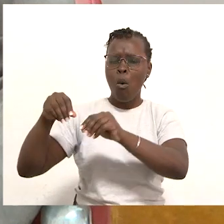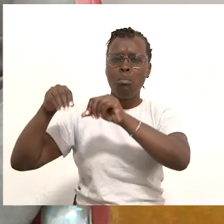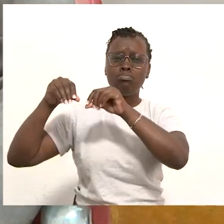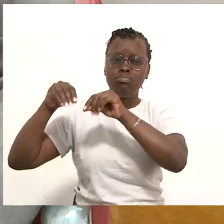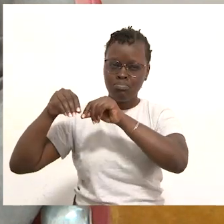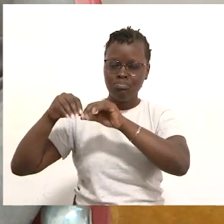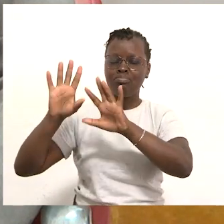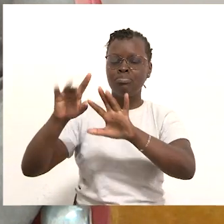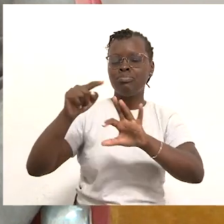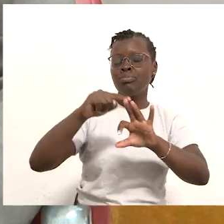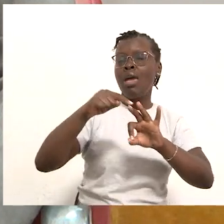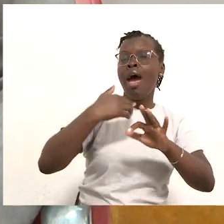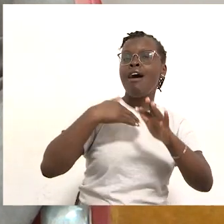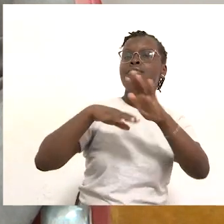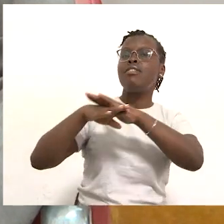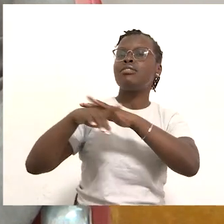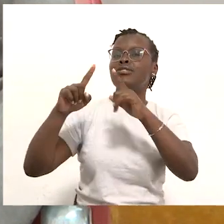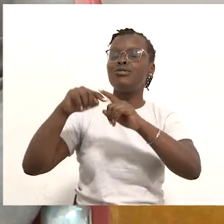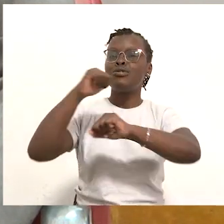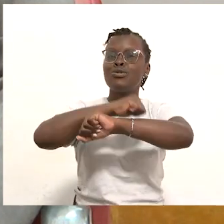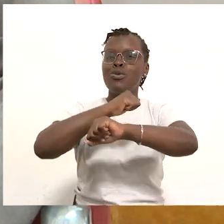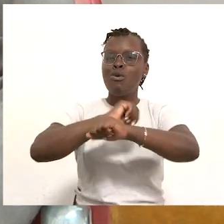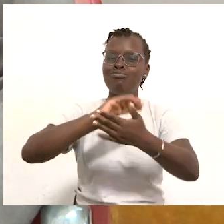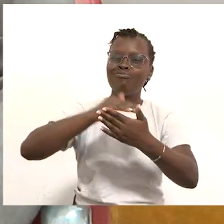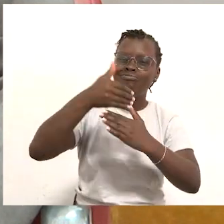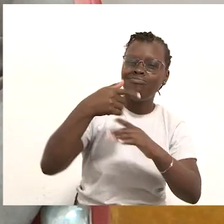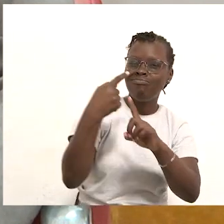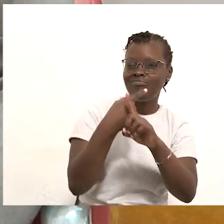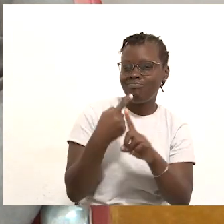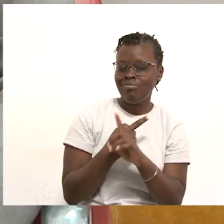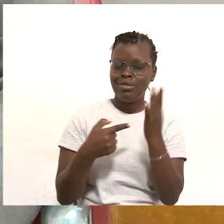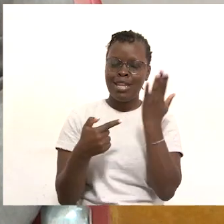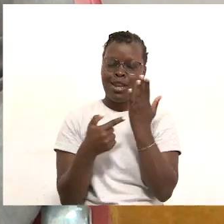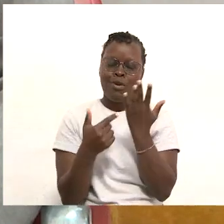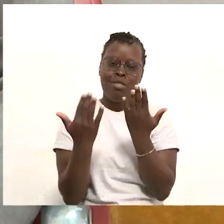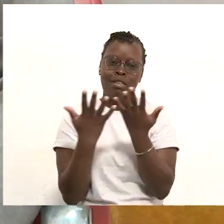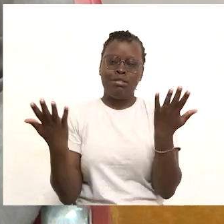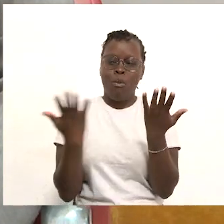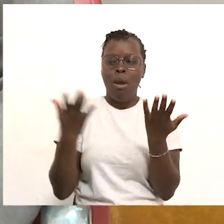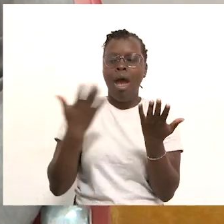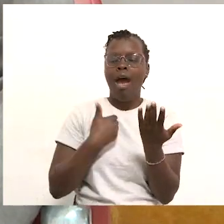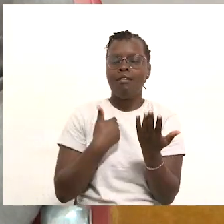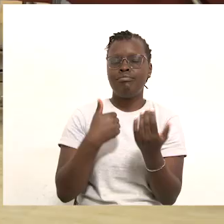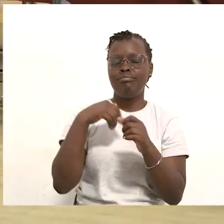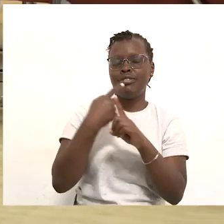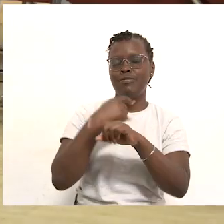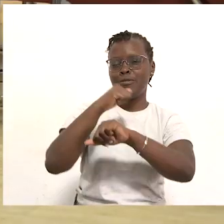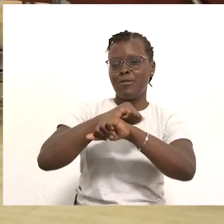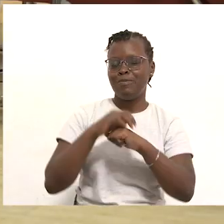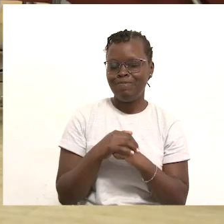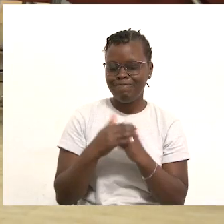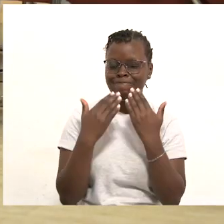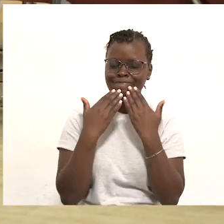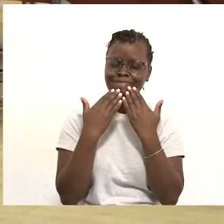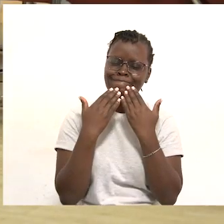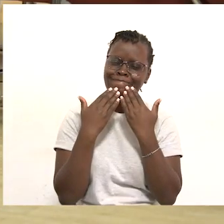also give access to schools devices together with software, whereby the schools pay us termly. Well, welcome. Very